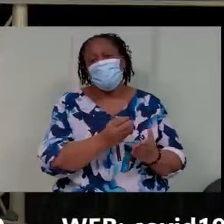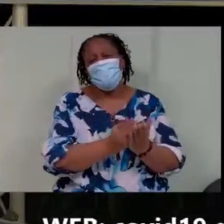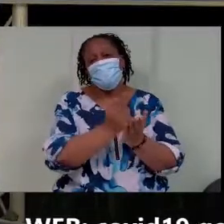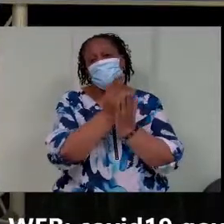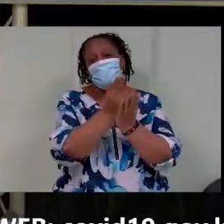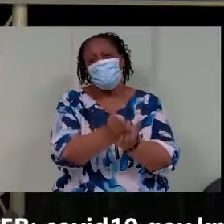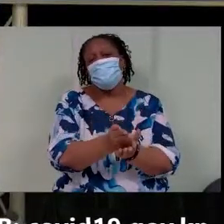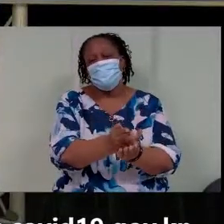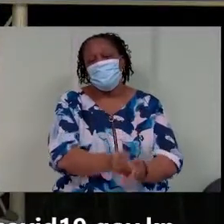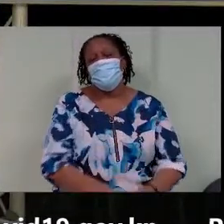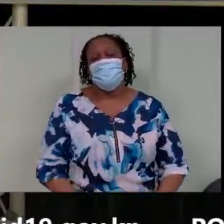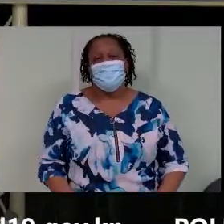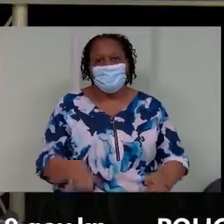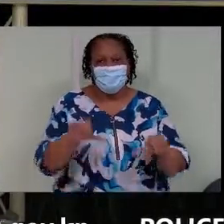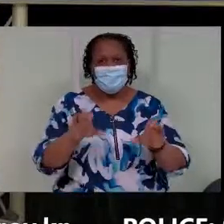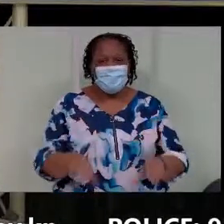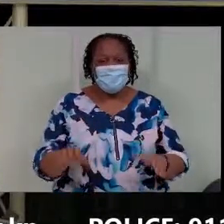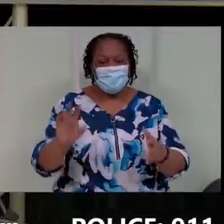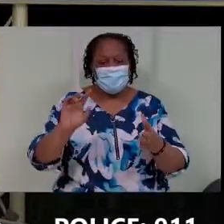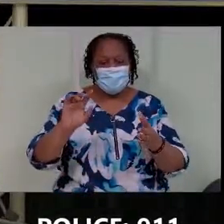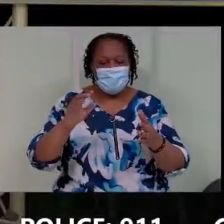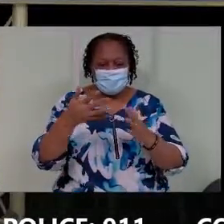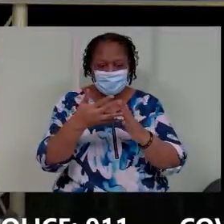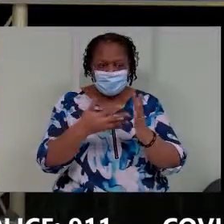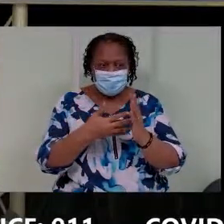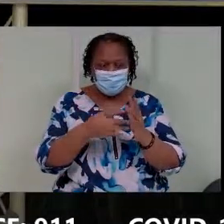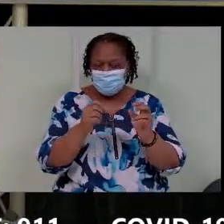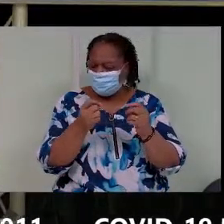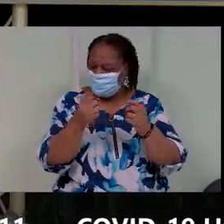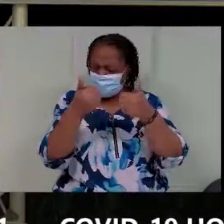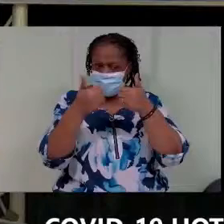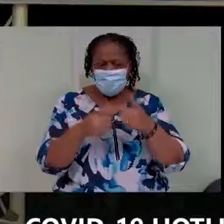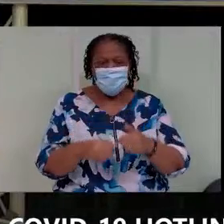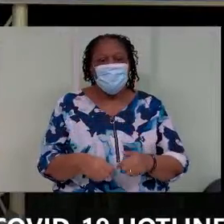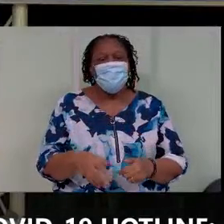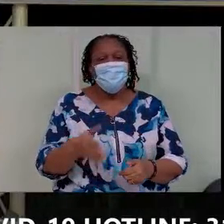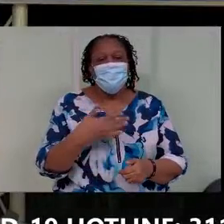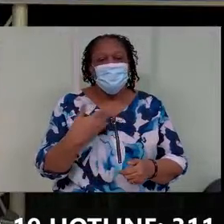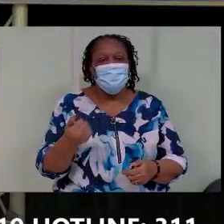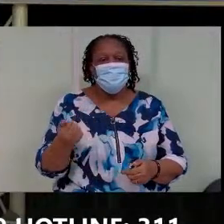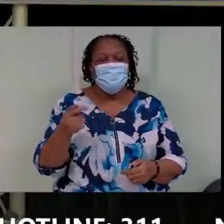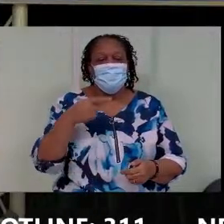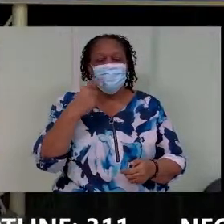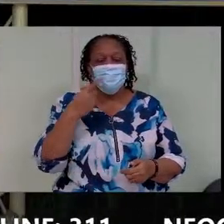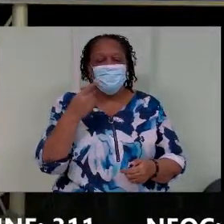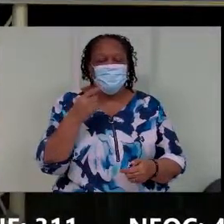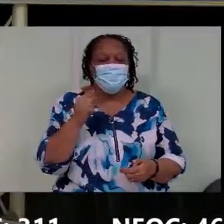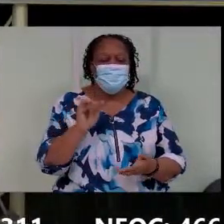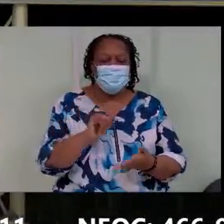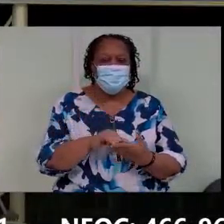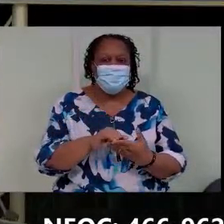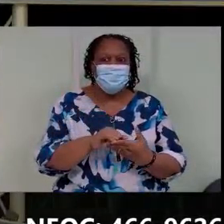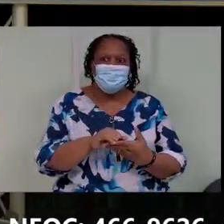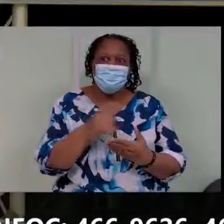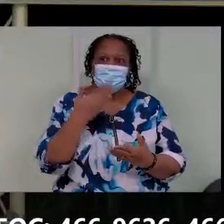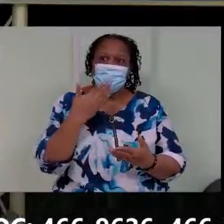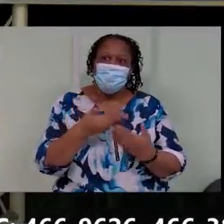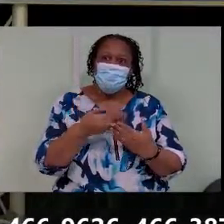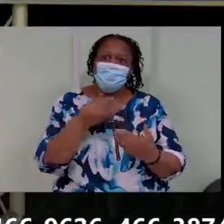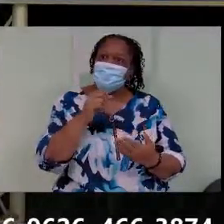test persons very quickly and determine whether or not they can be released from quarantine or are free to circulate in our community.